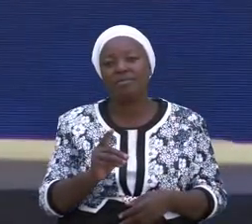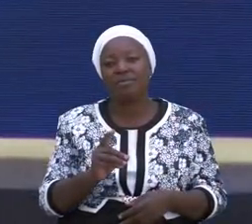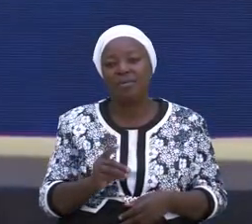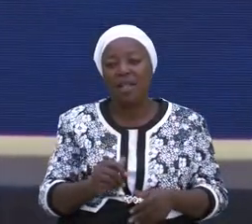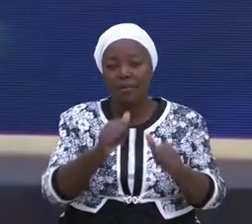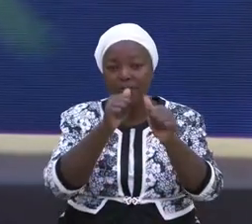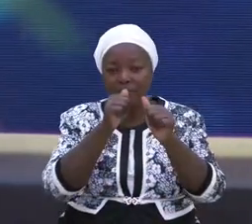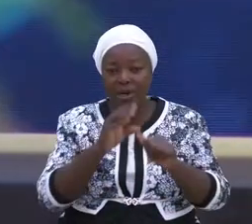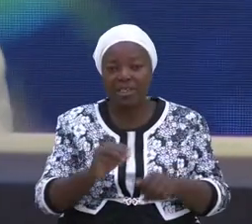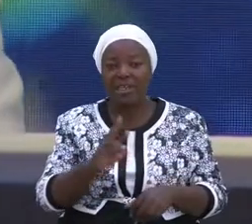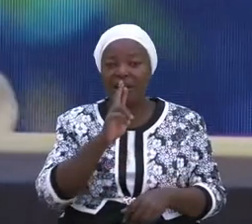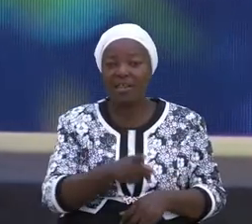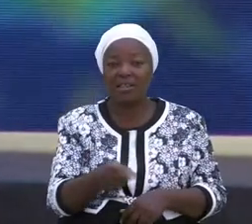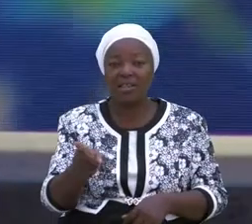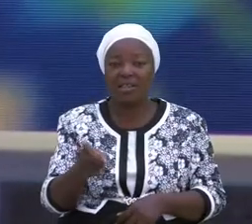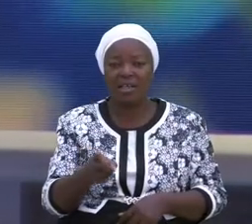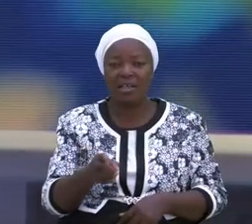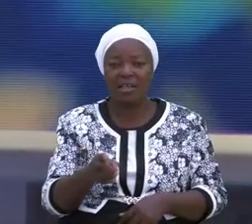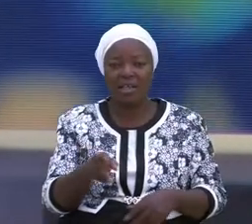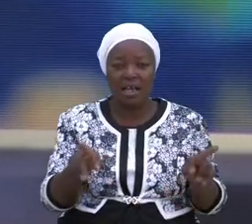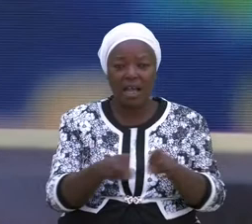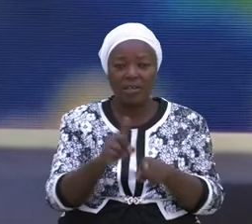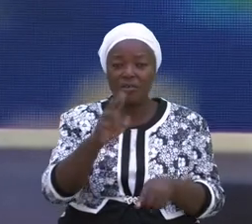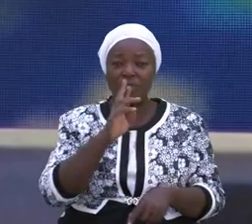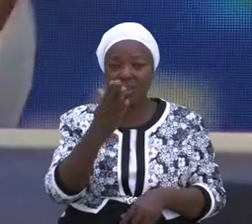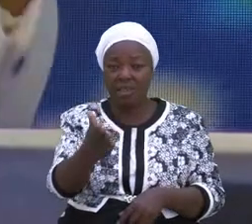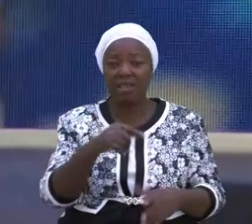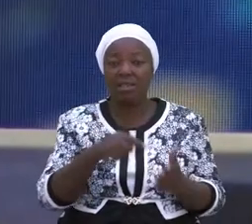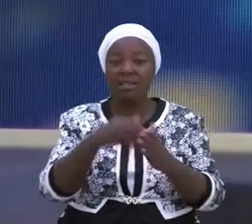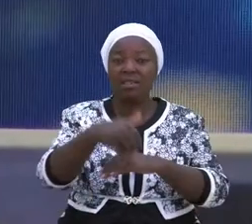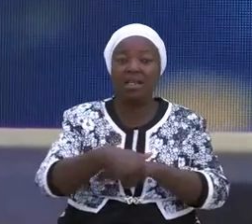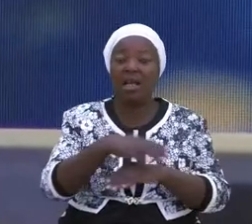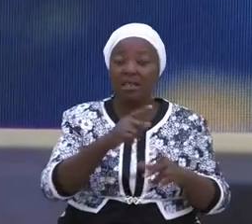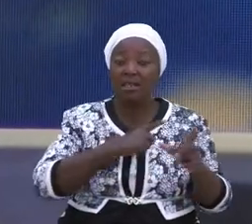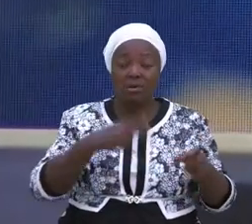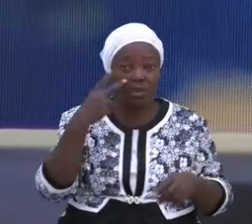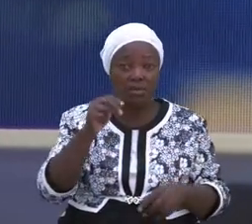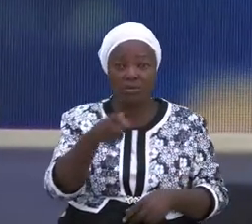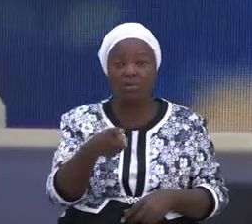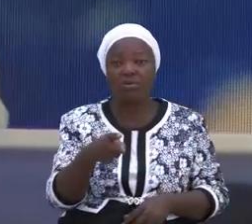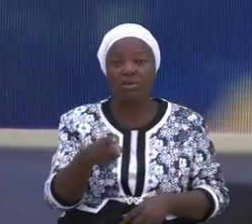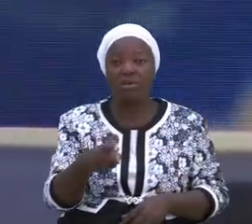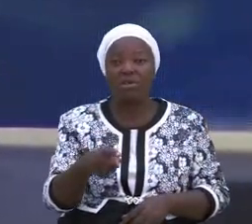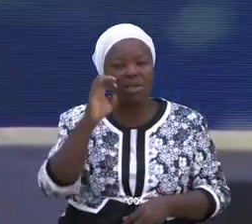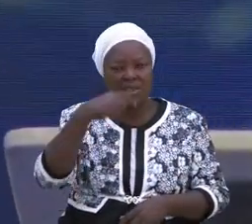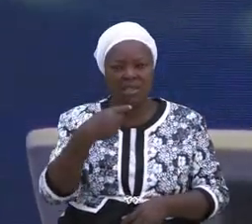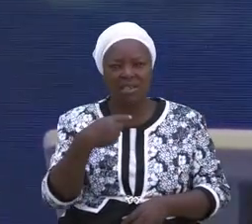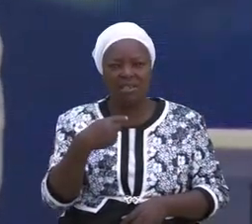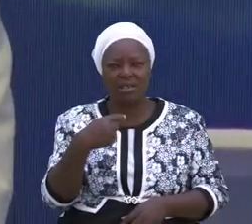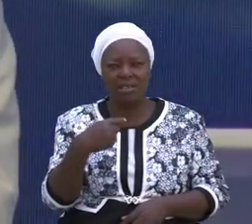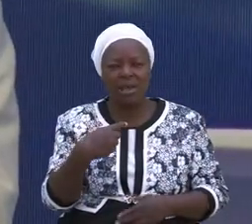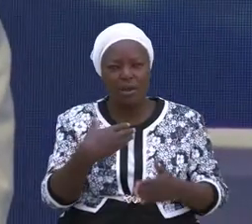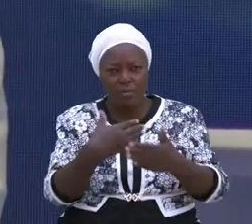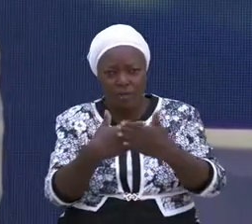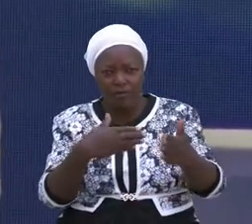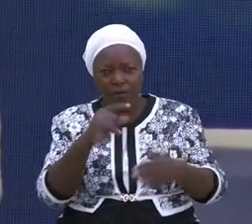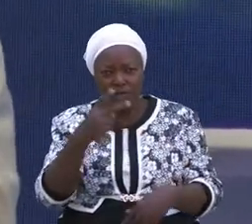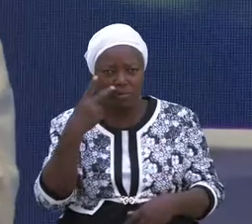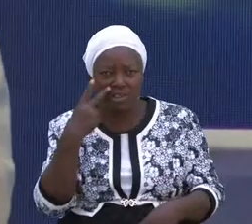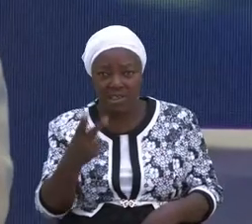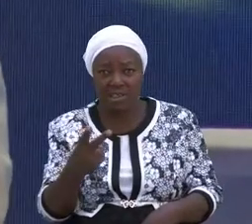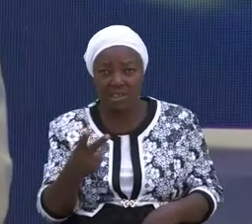Blessed are they, as you are there tonight, and the Lord sees you. He said, before you see,